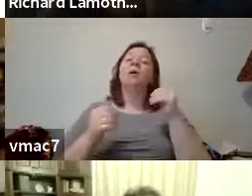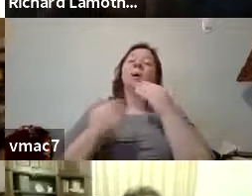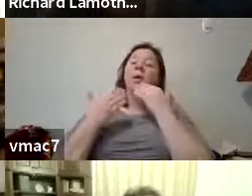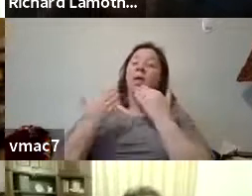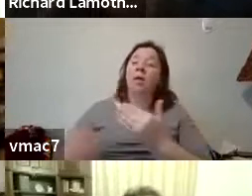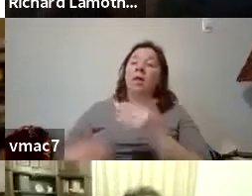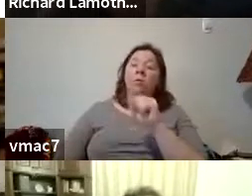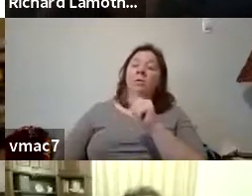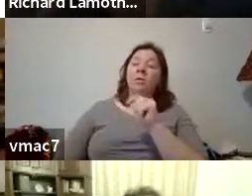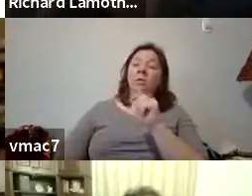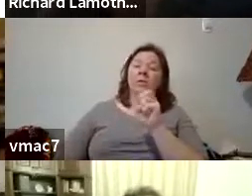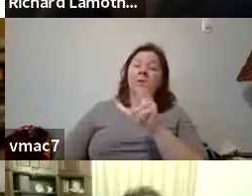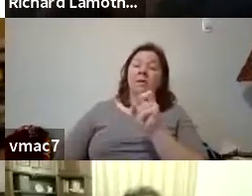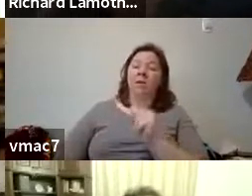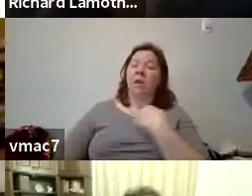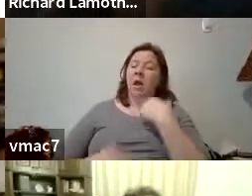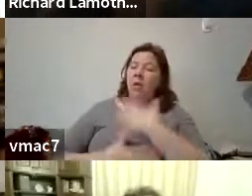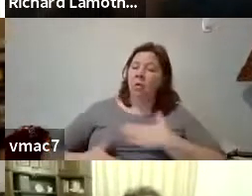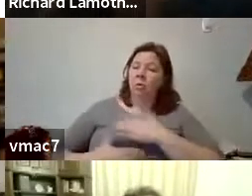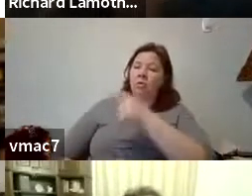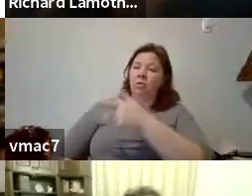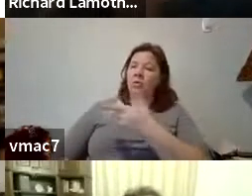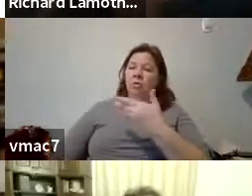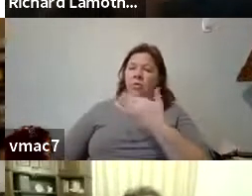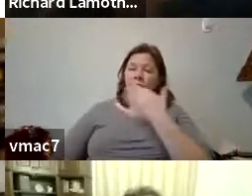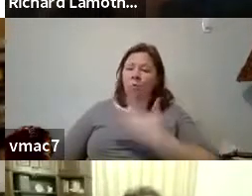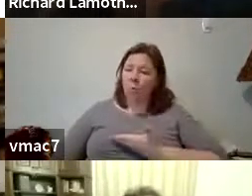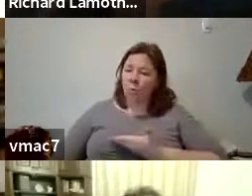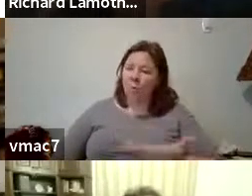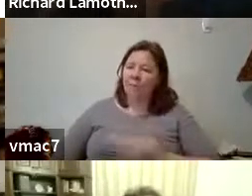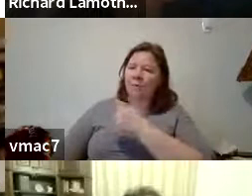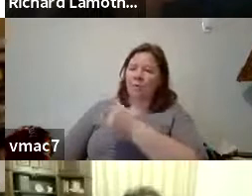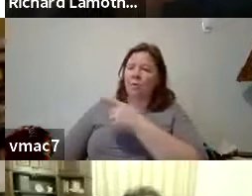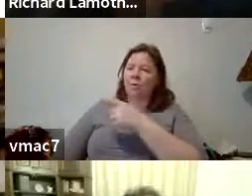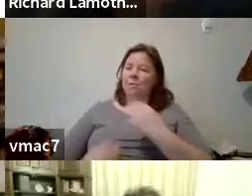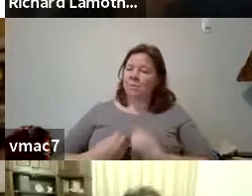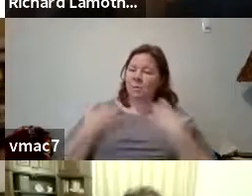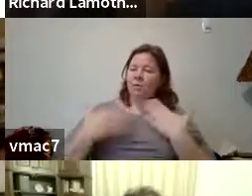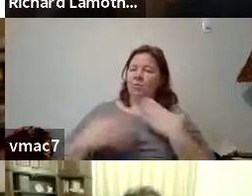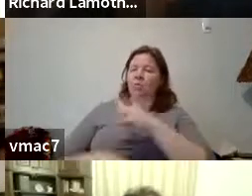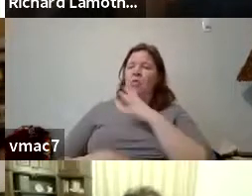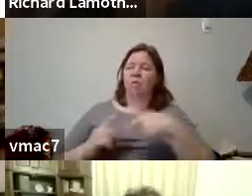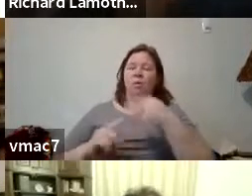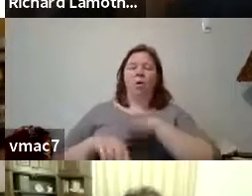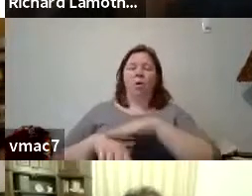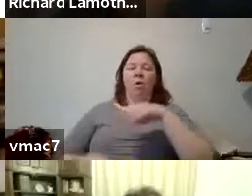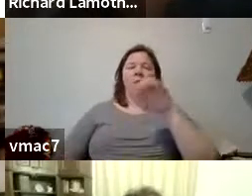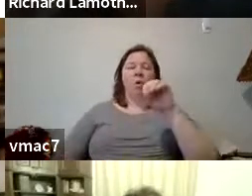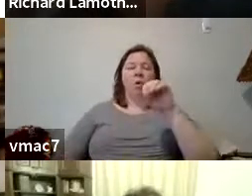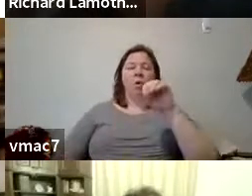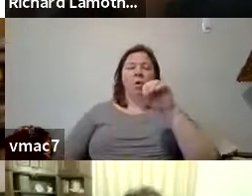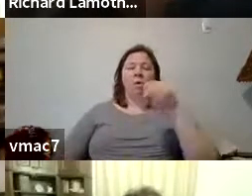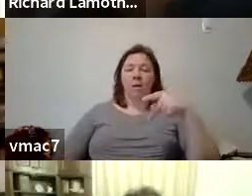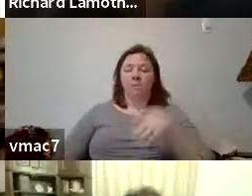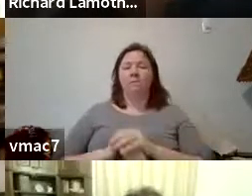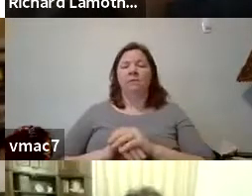always appreciate your hearty welcome and the passion with which you talk about ONPASSIVE. I cannot come close, so